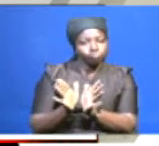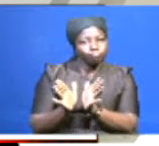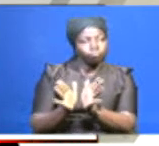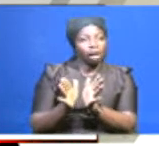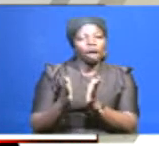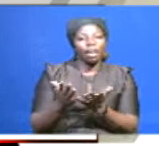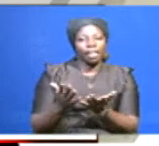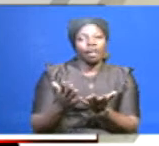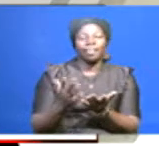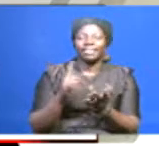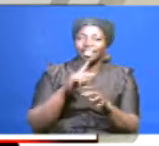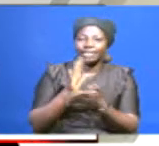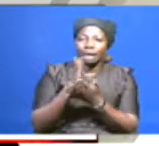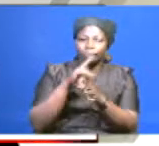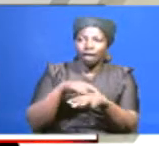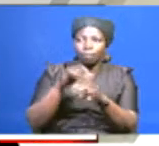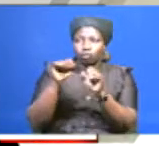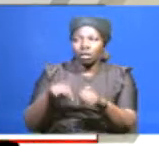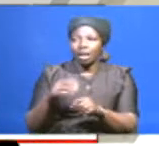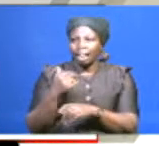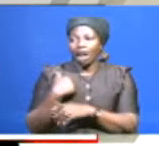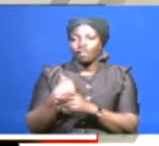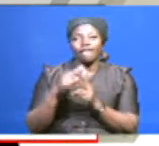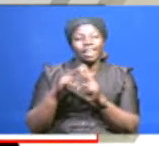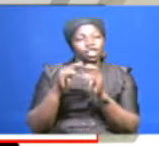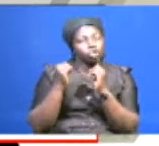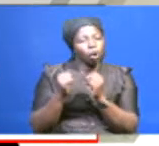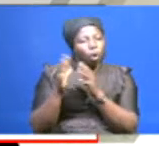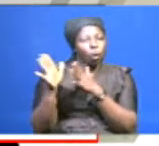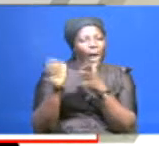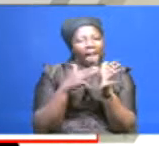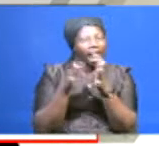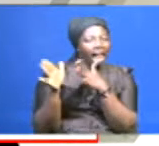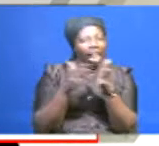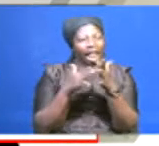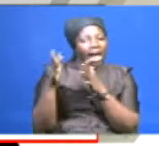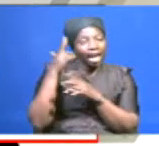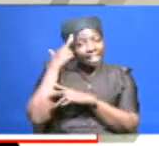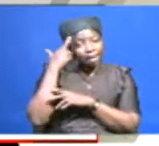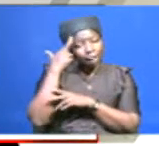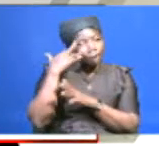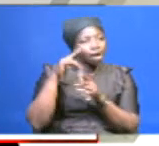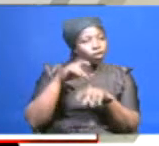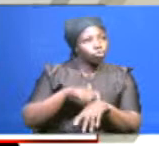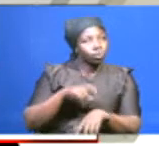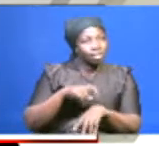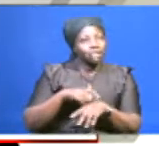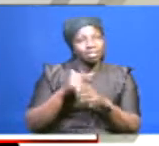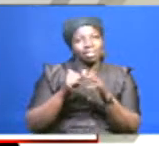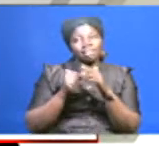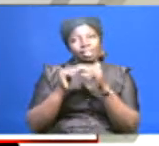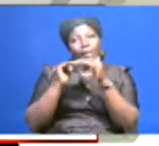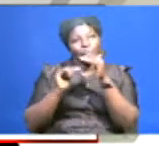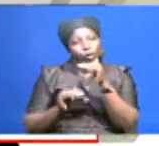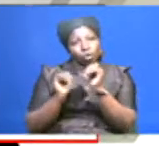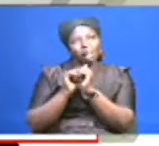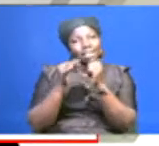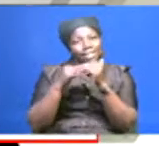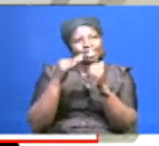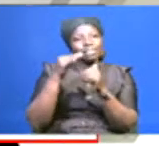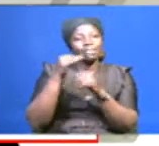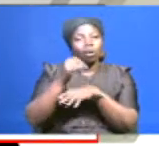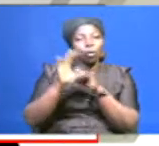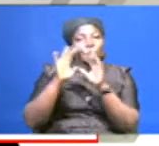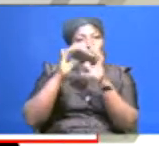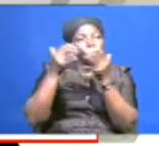So at times, you can have some very strong winds. I remember during the under 18 World Championships in 2017,